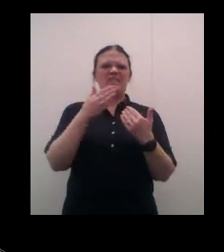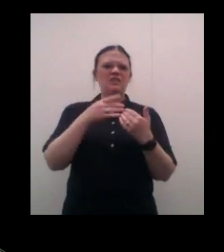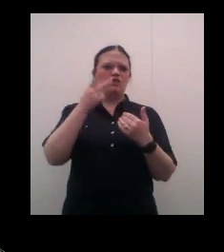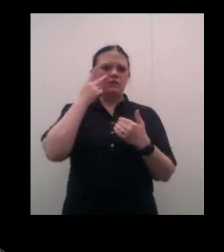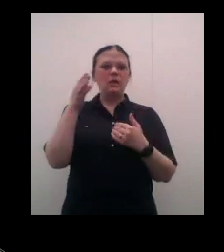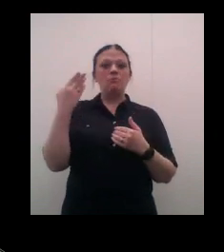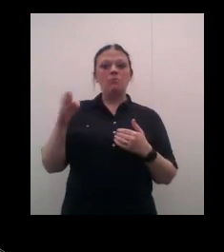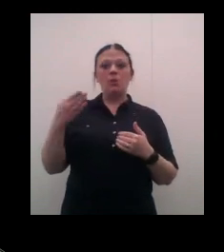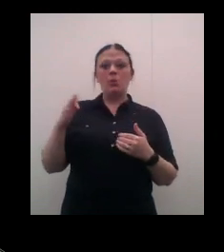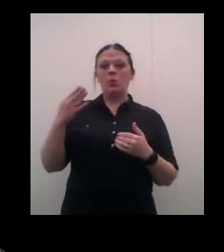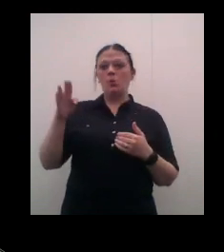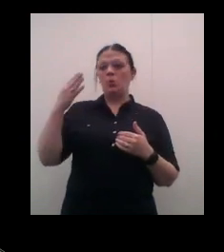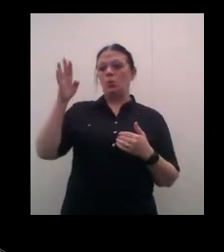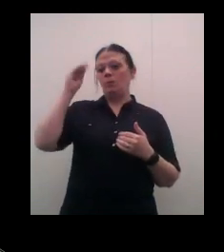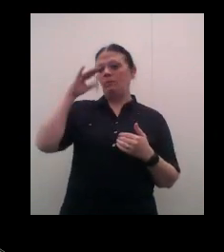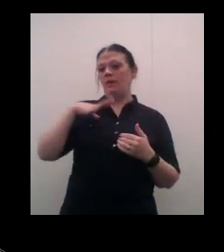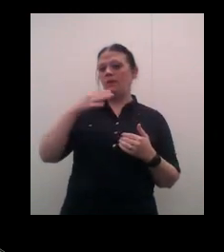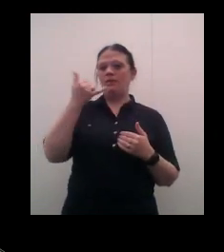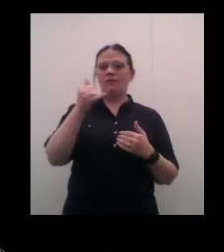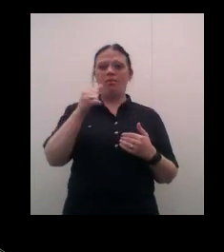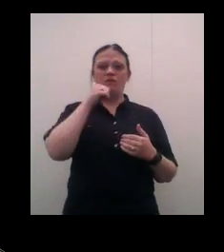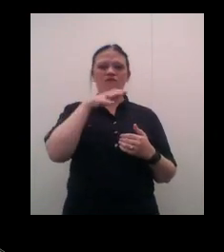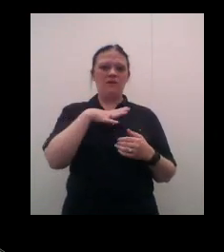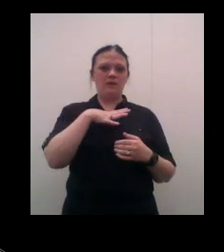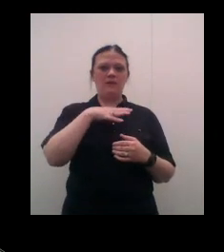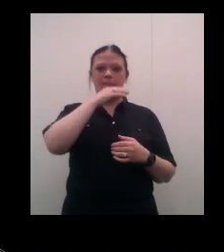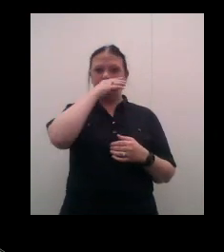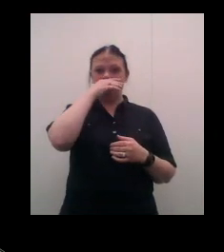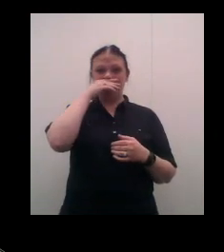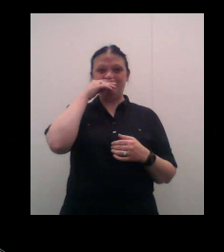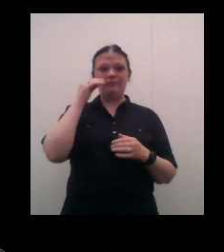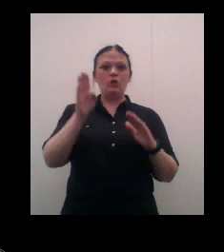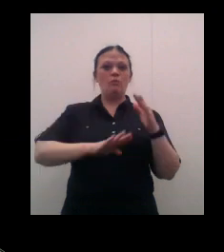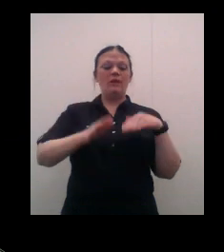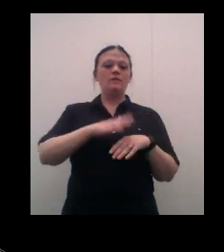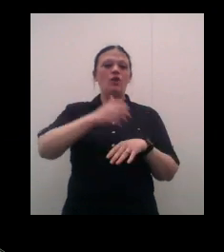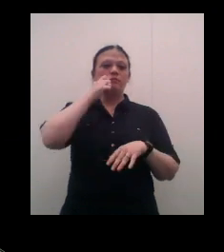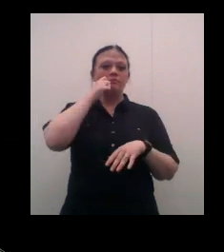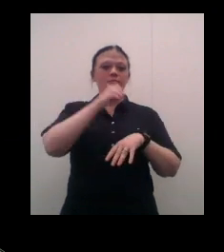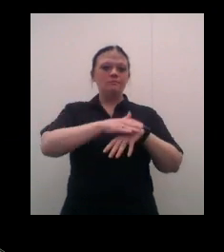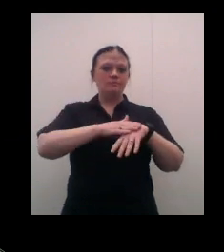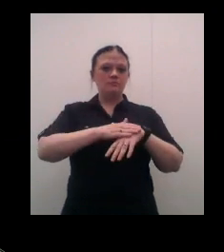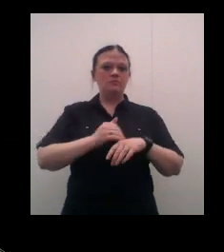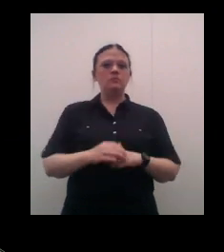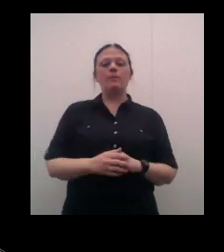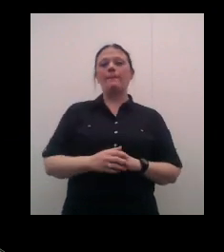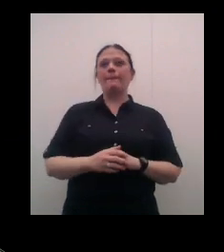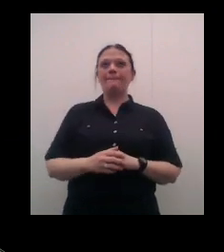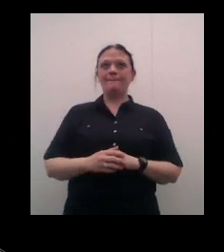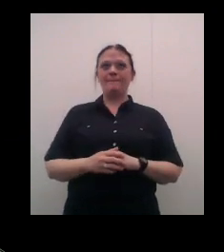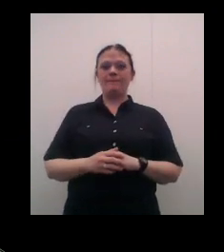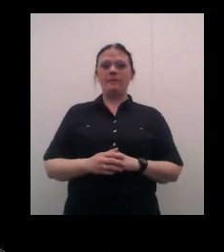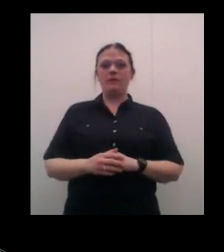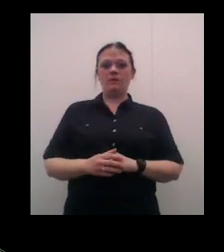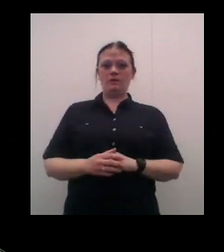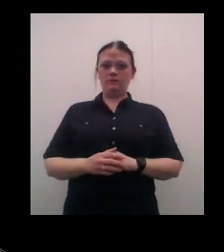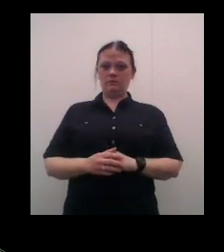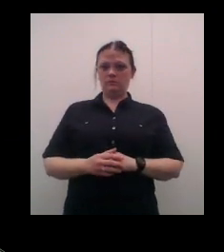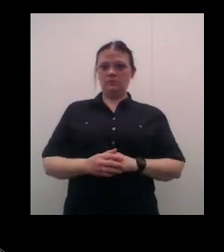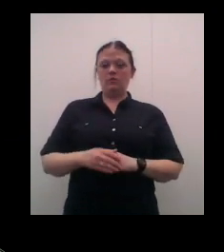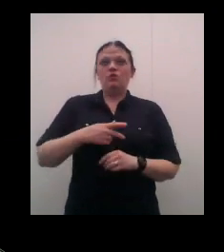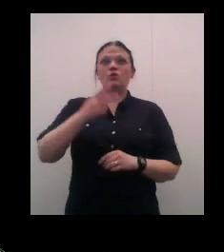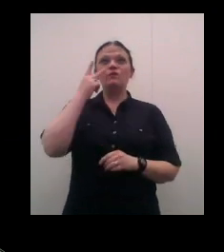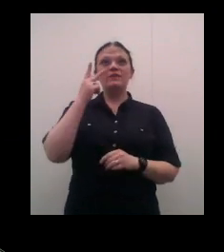blue being male, yellow being female. Mortality data based on race and ethnicity. We have seen recently